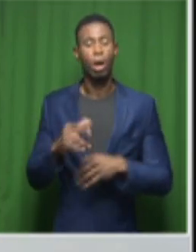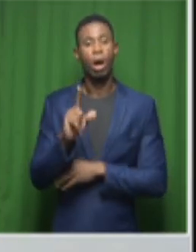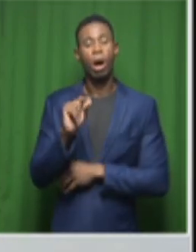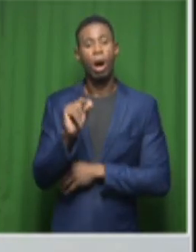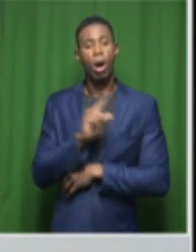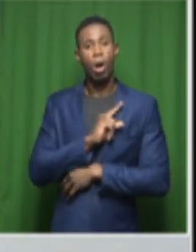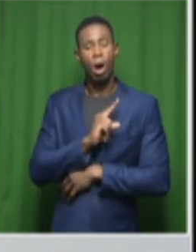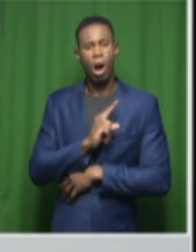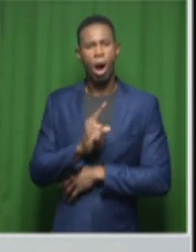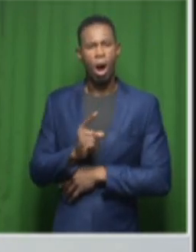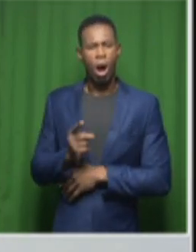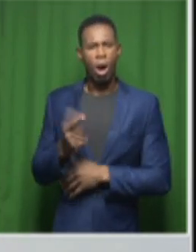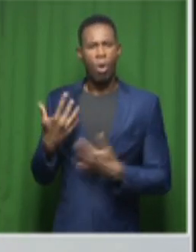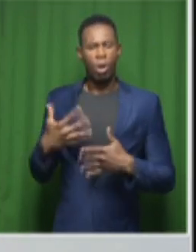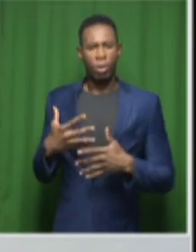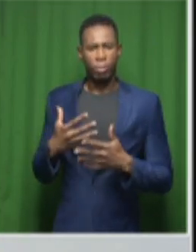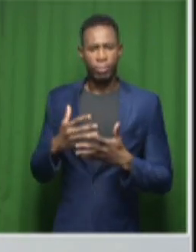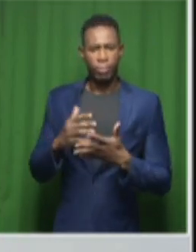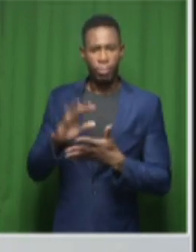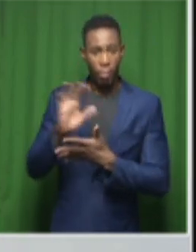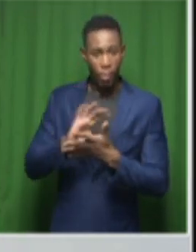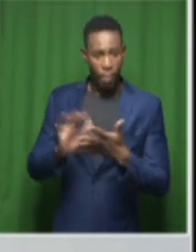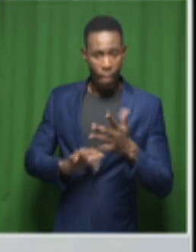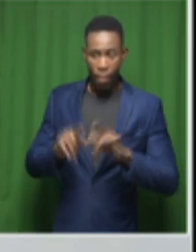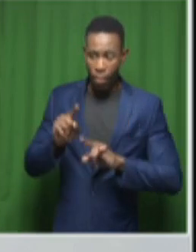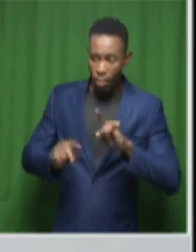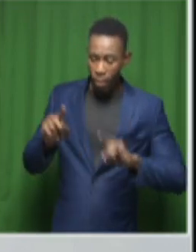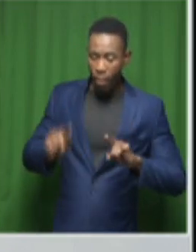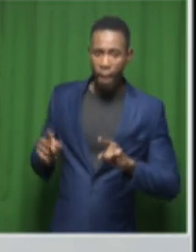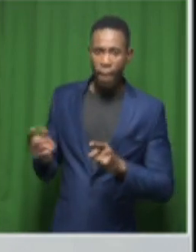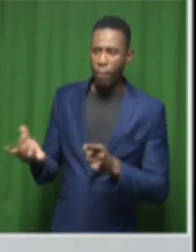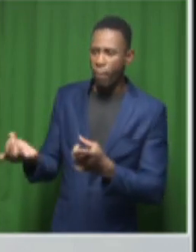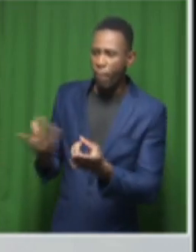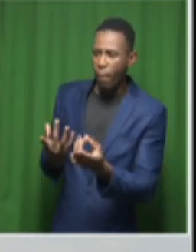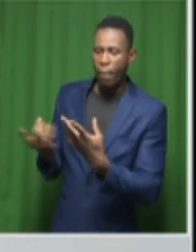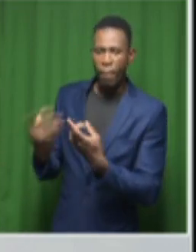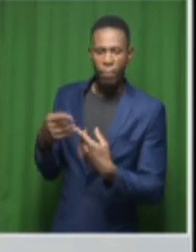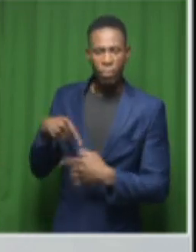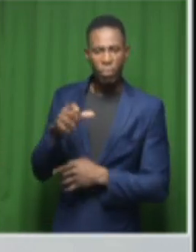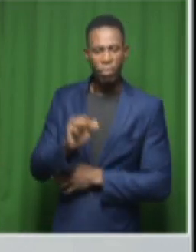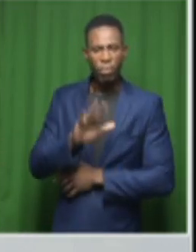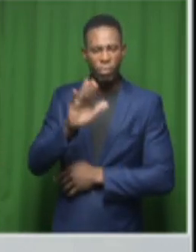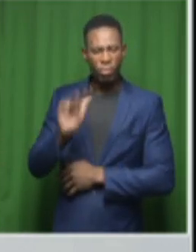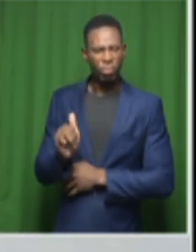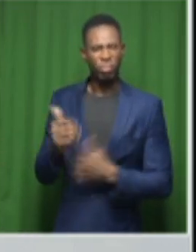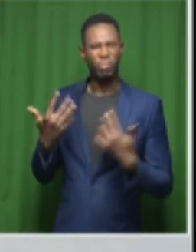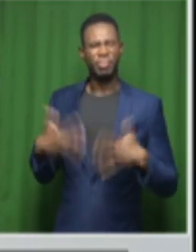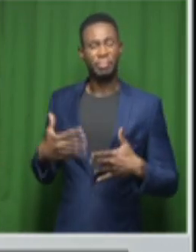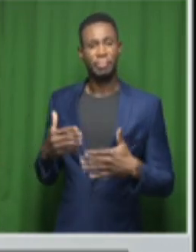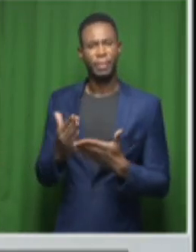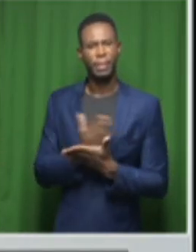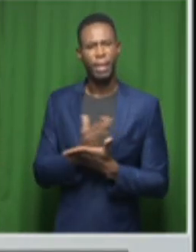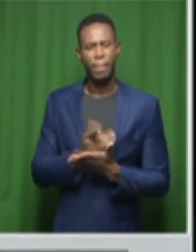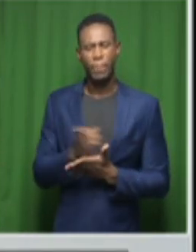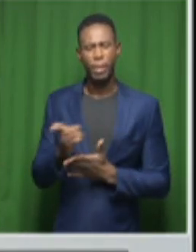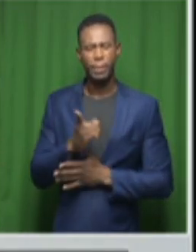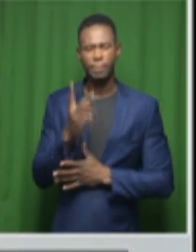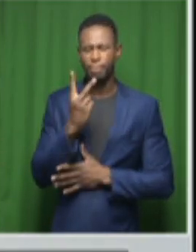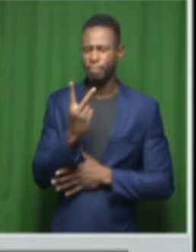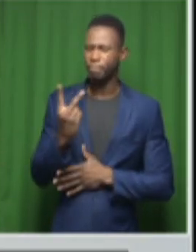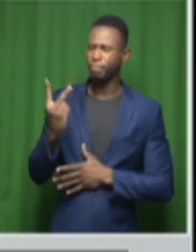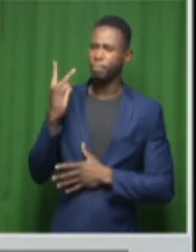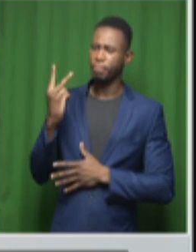these diverse stories of existence across South Africa, which some reflect over the past